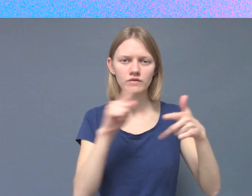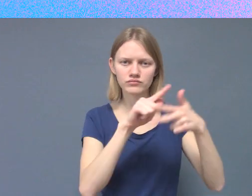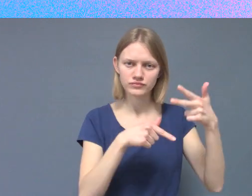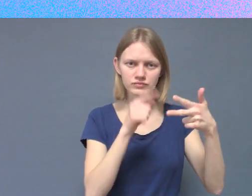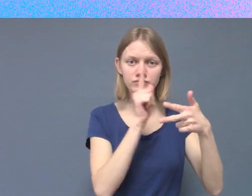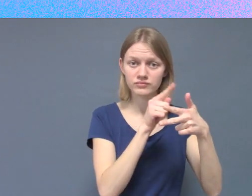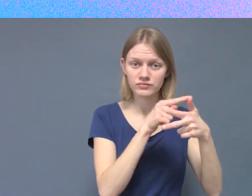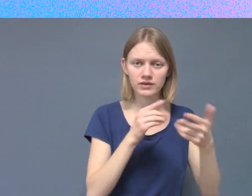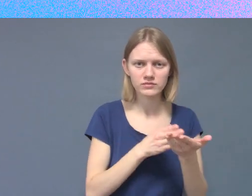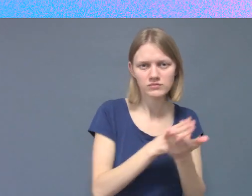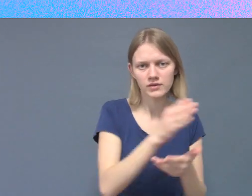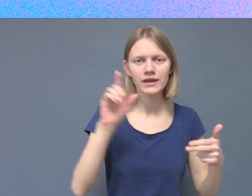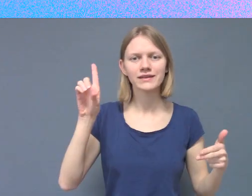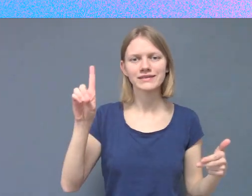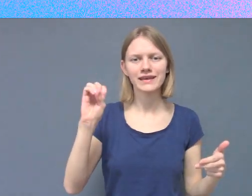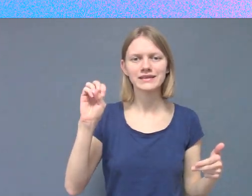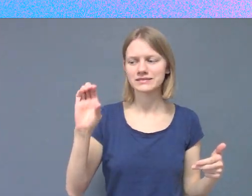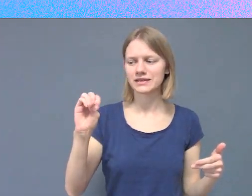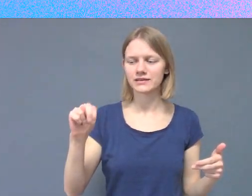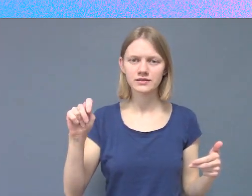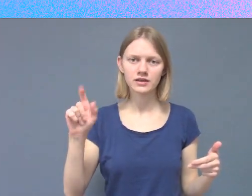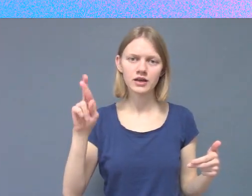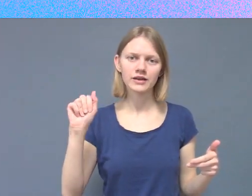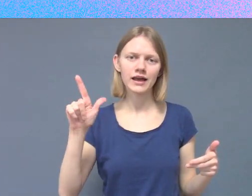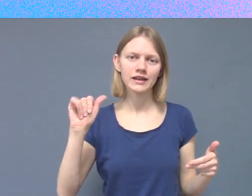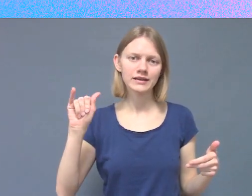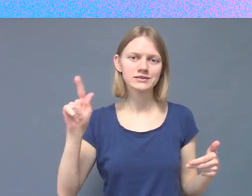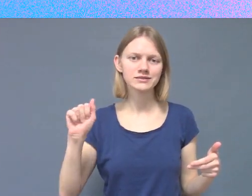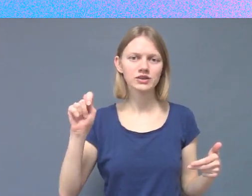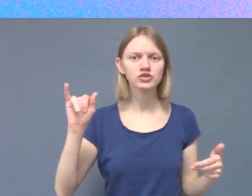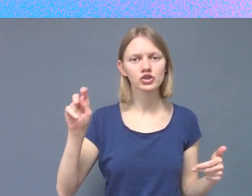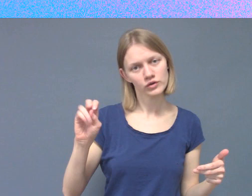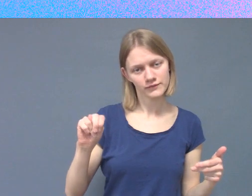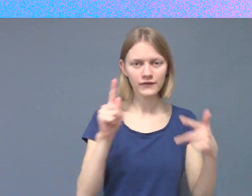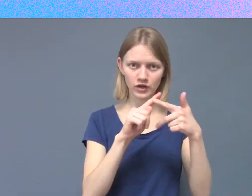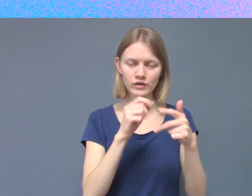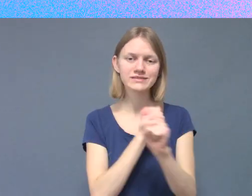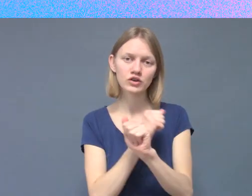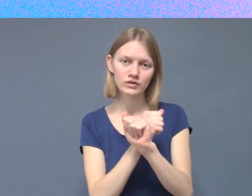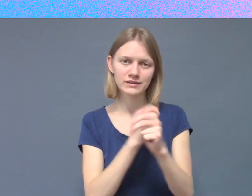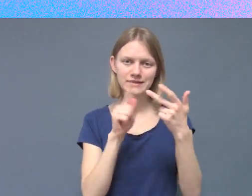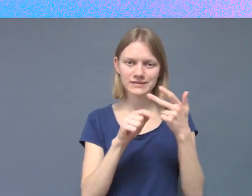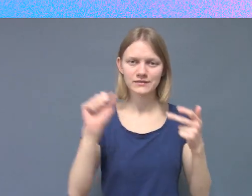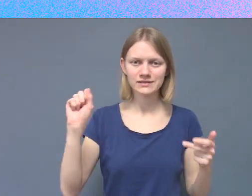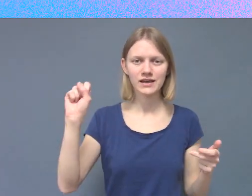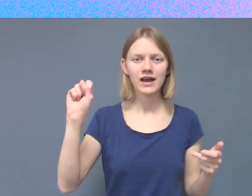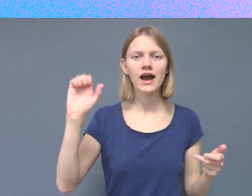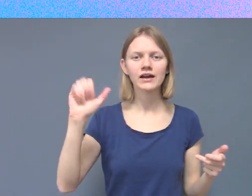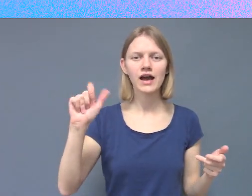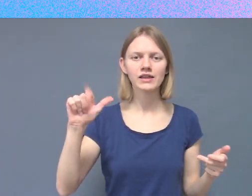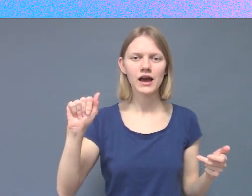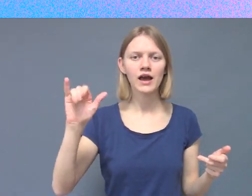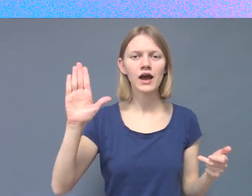achieve decentralization, security, and scalability. I will give you a brief overview of Mina, the people